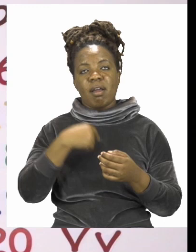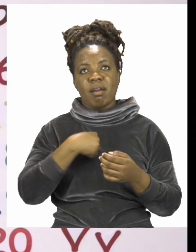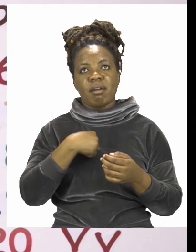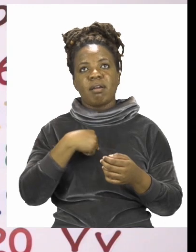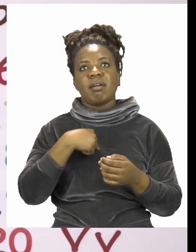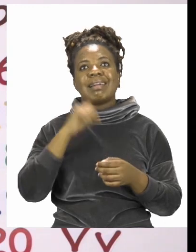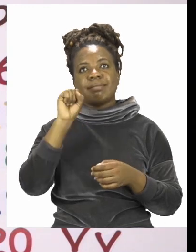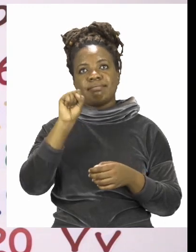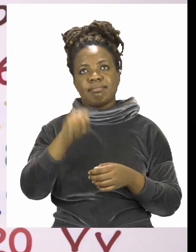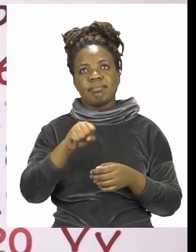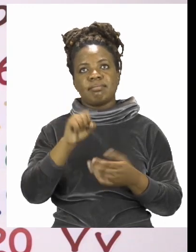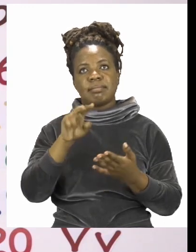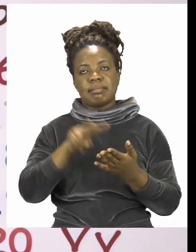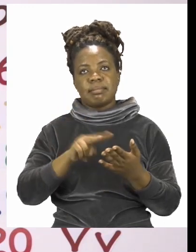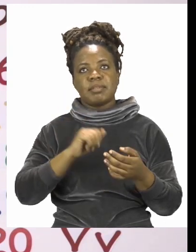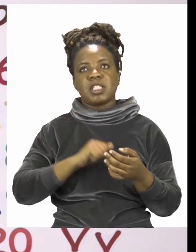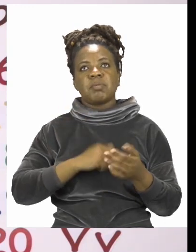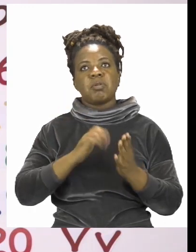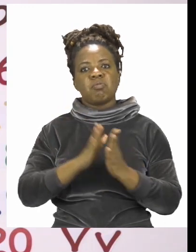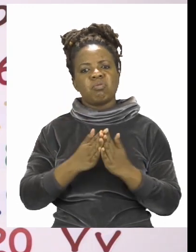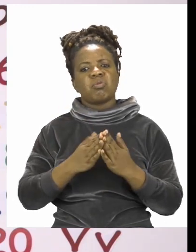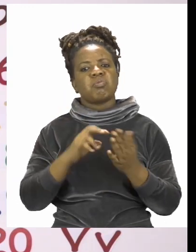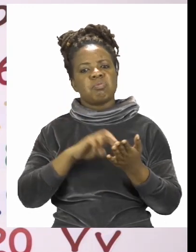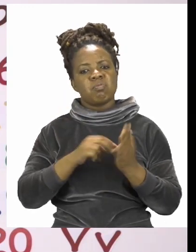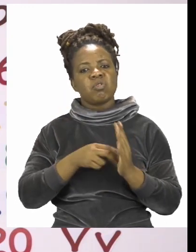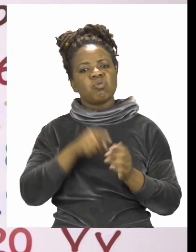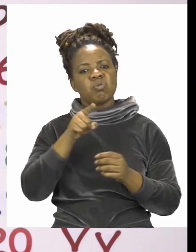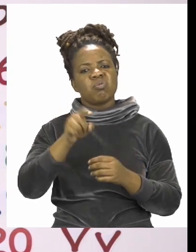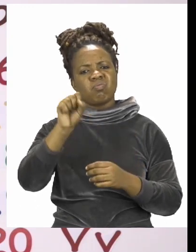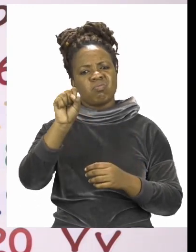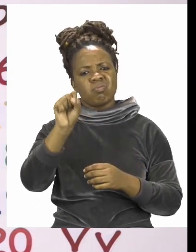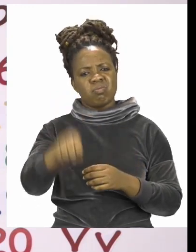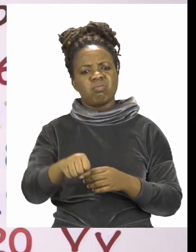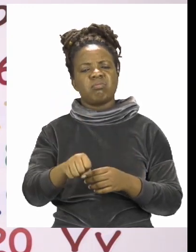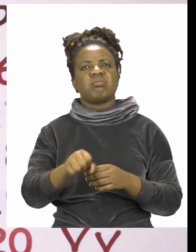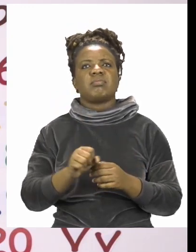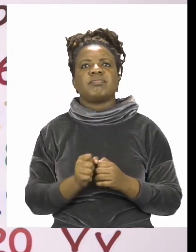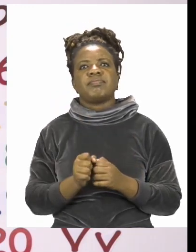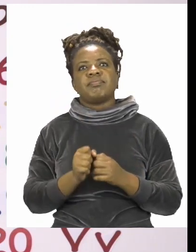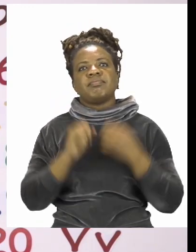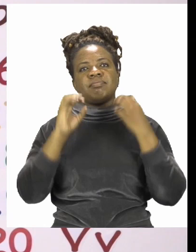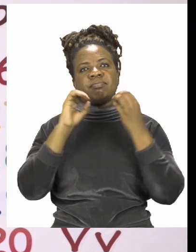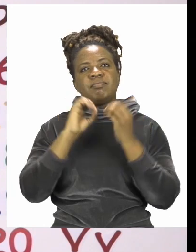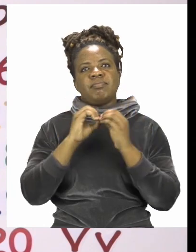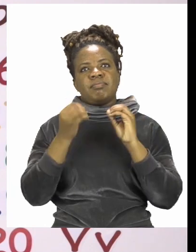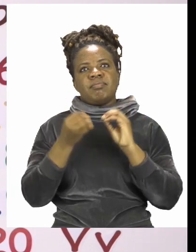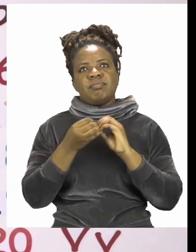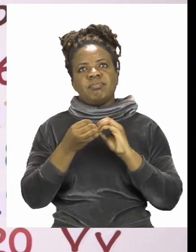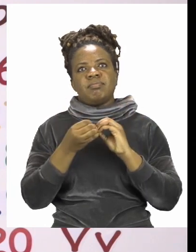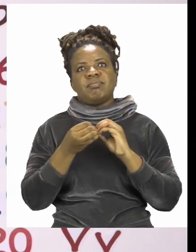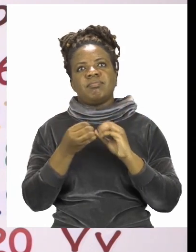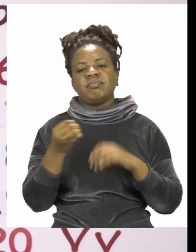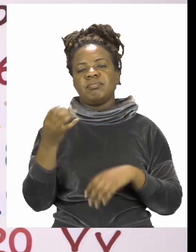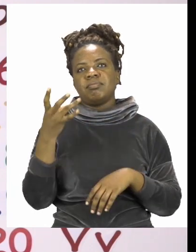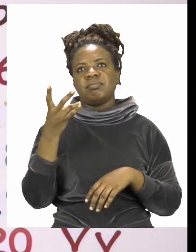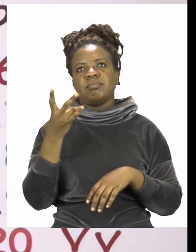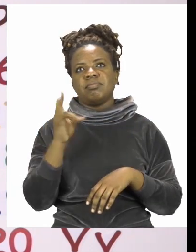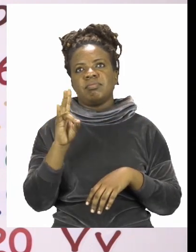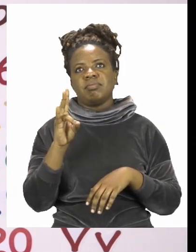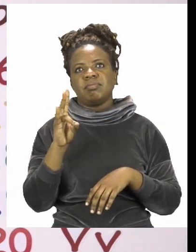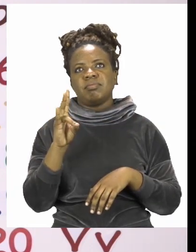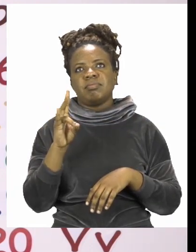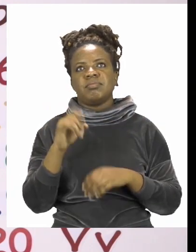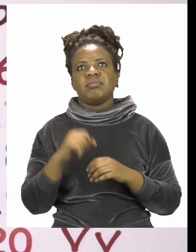done. For number 7, I would like us to do that one together. It says, I care